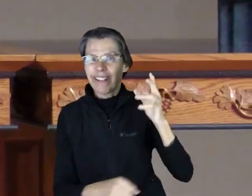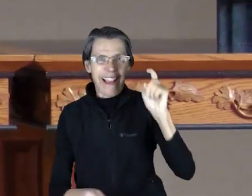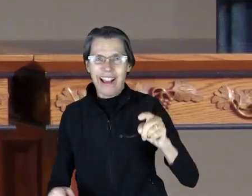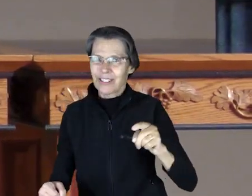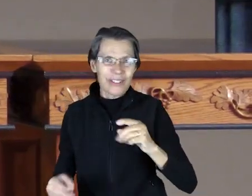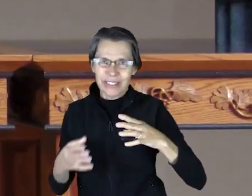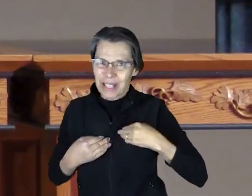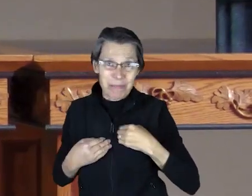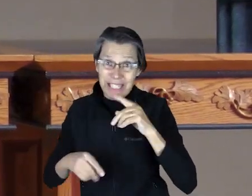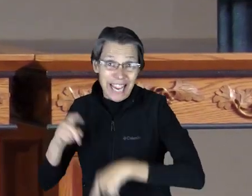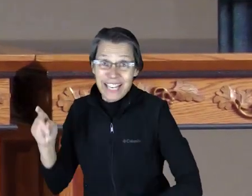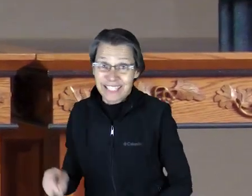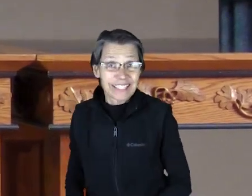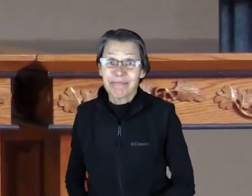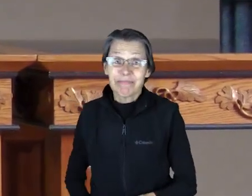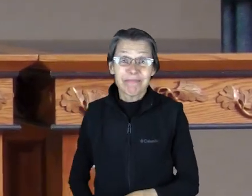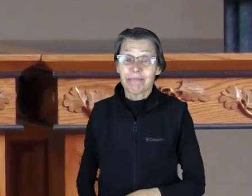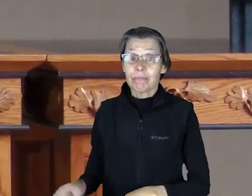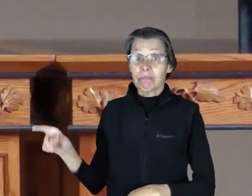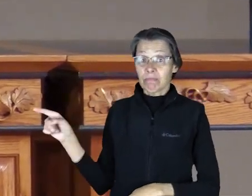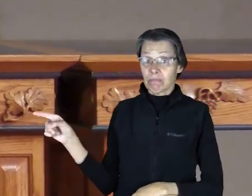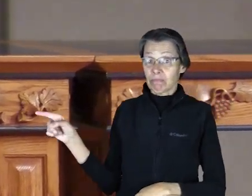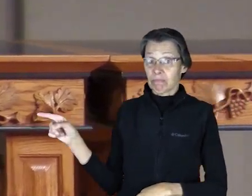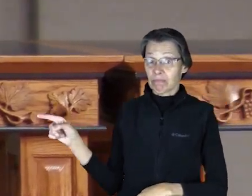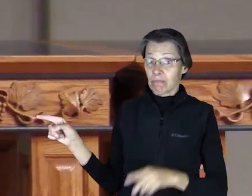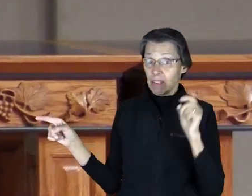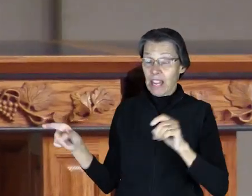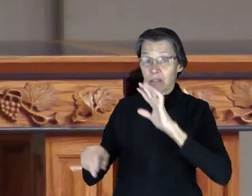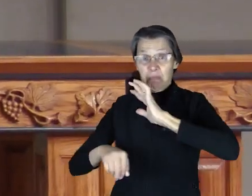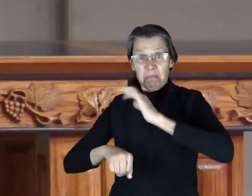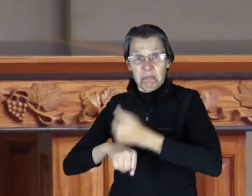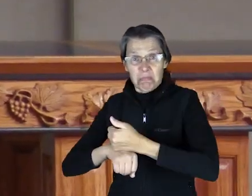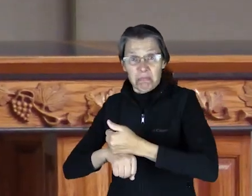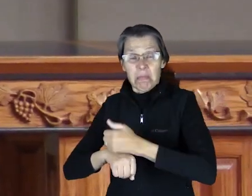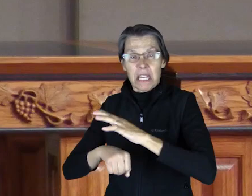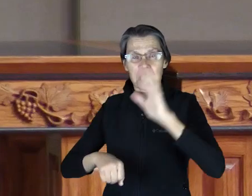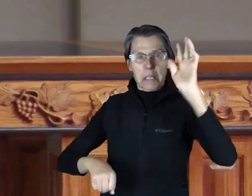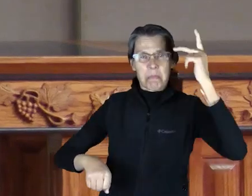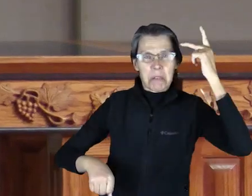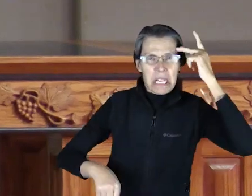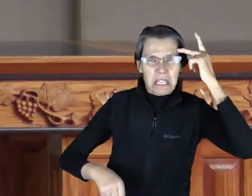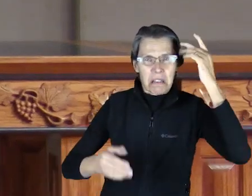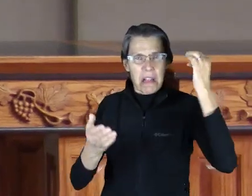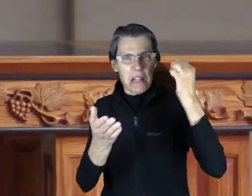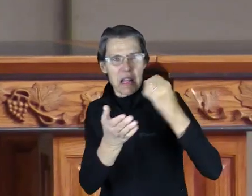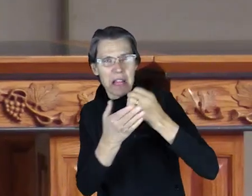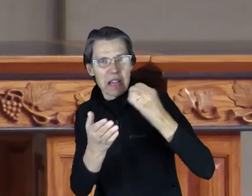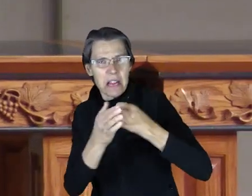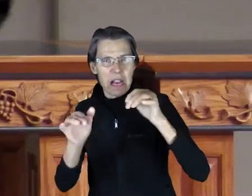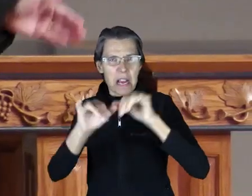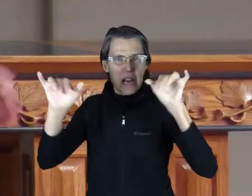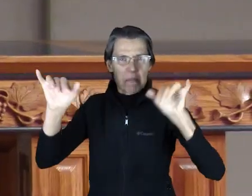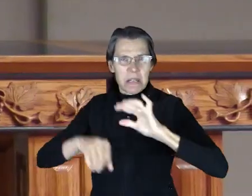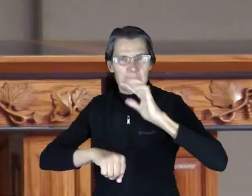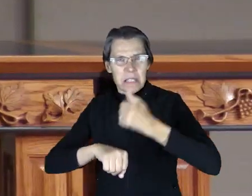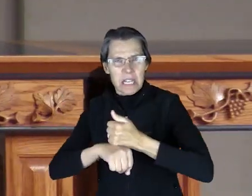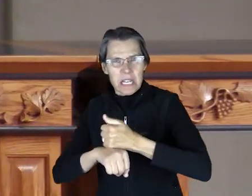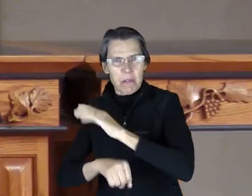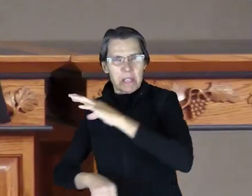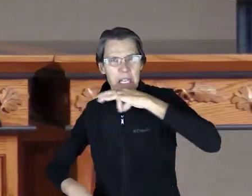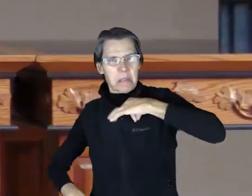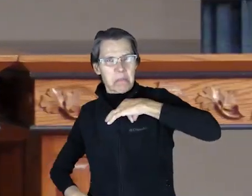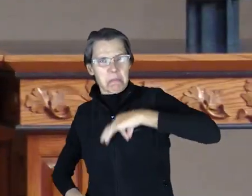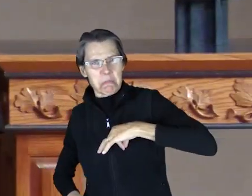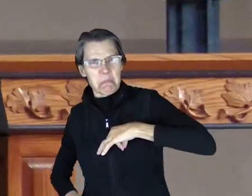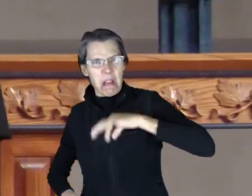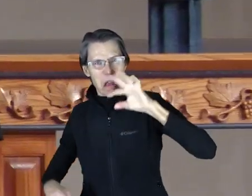had about the political system and the economic system that he had set up exactly the way he wanted it, that rewarded him and punished everyone else. He